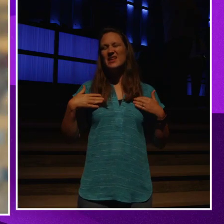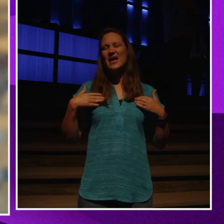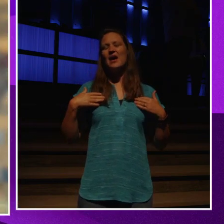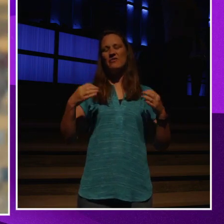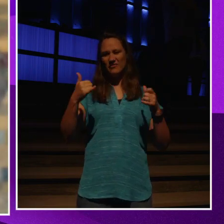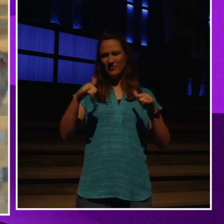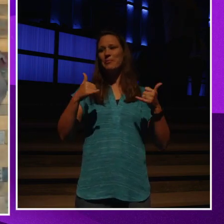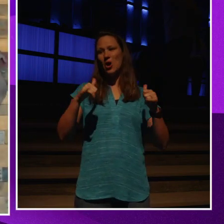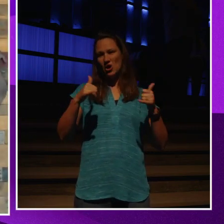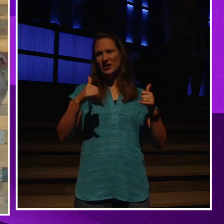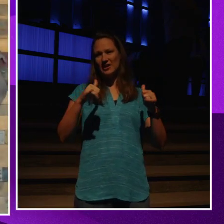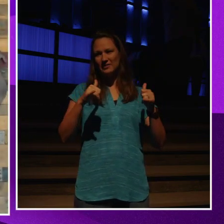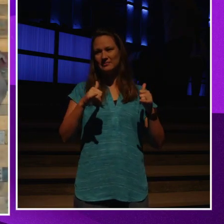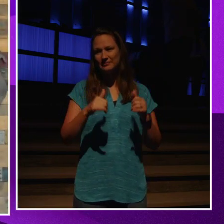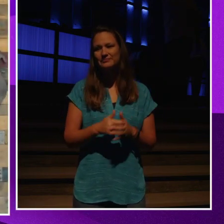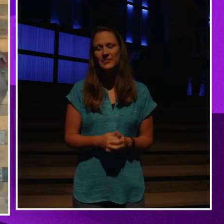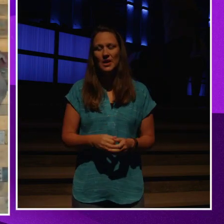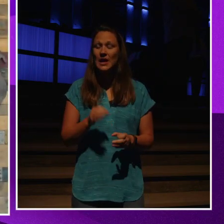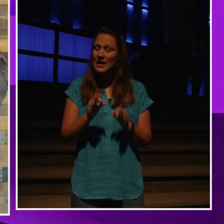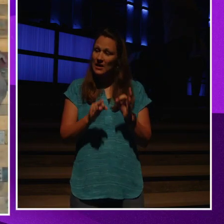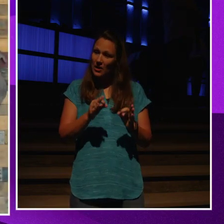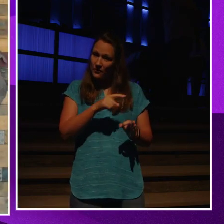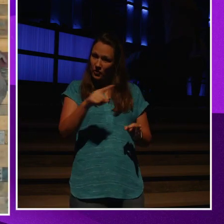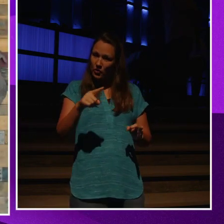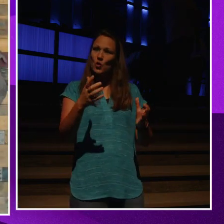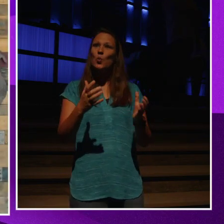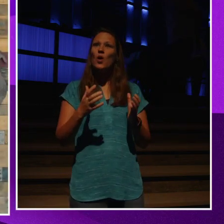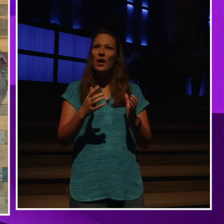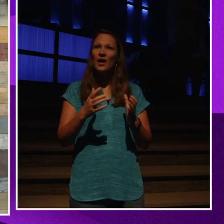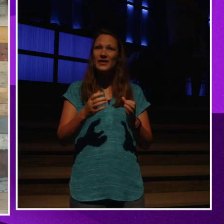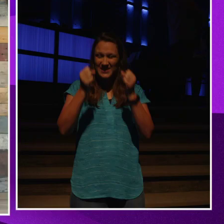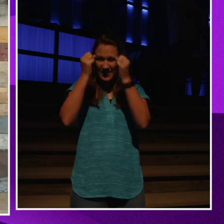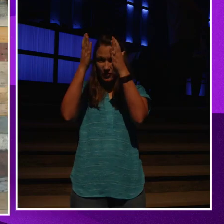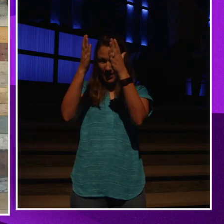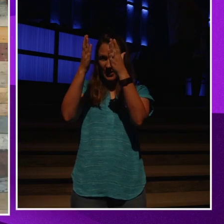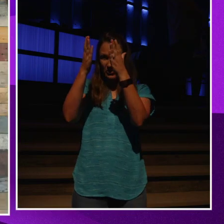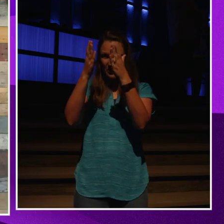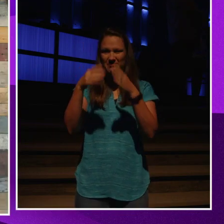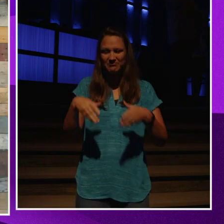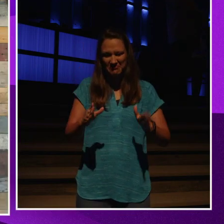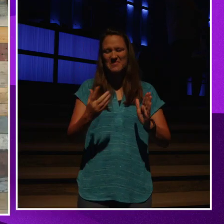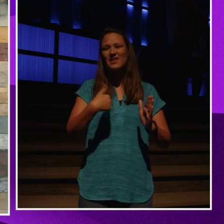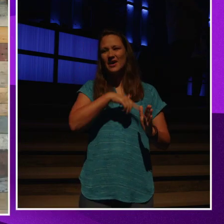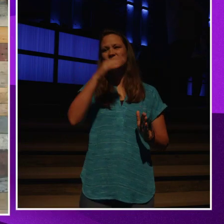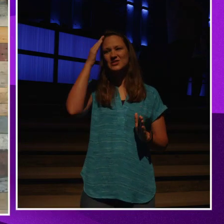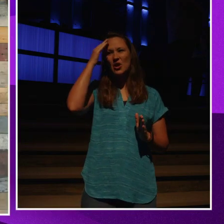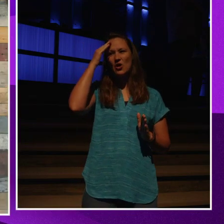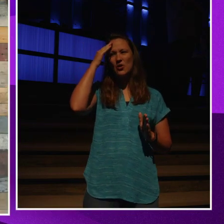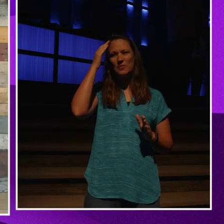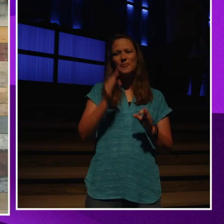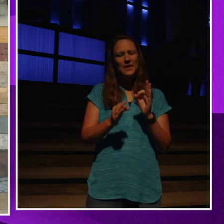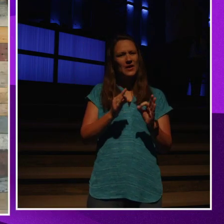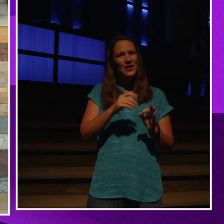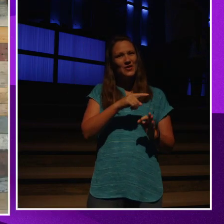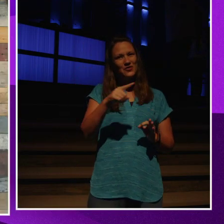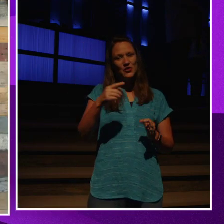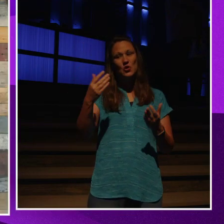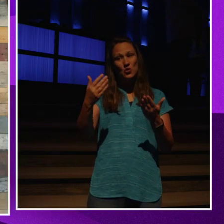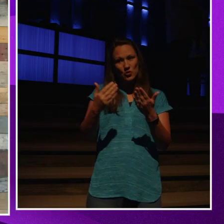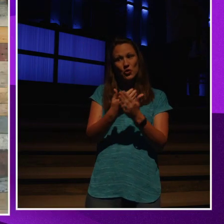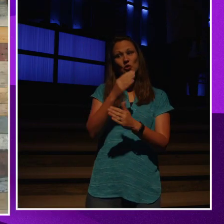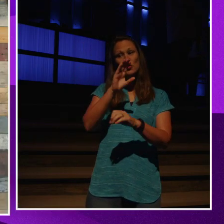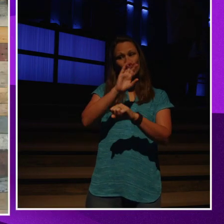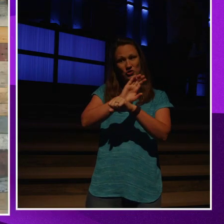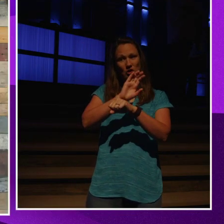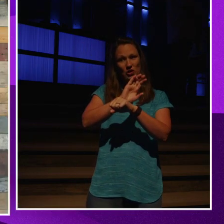invite friends. For more information, see Brother Aaron Russell. If you're new to Central, we want to encourage you to fill out a Connect card